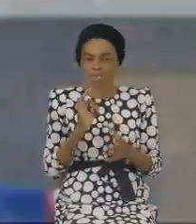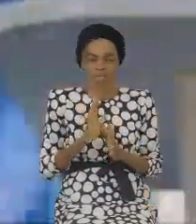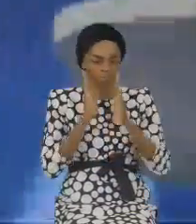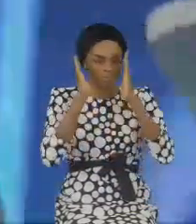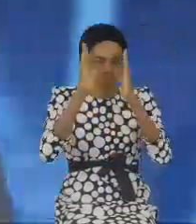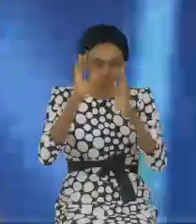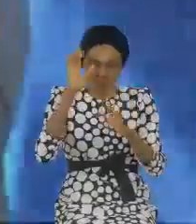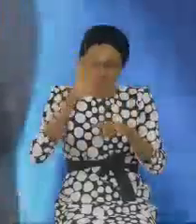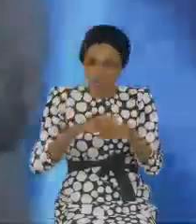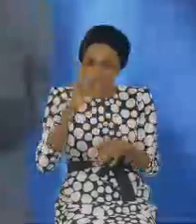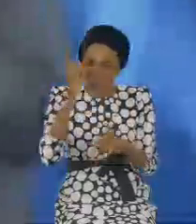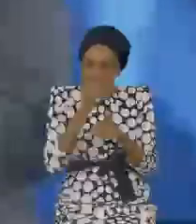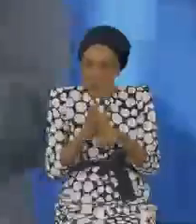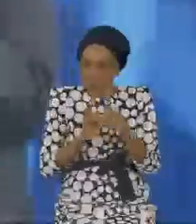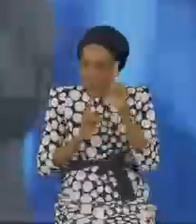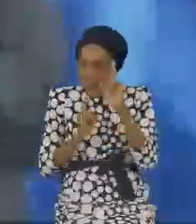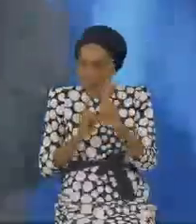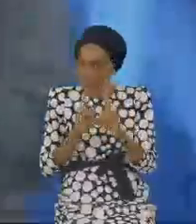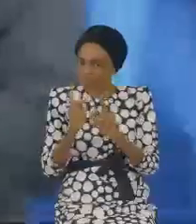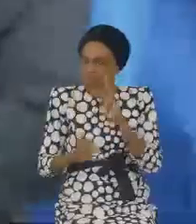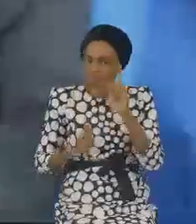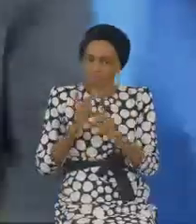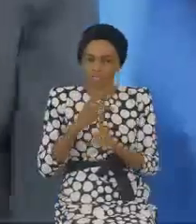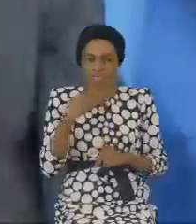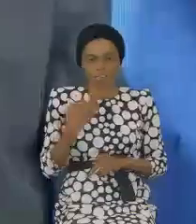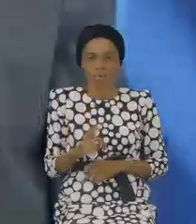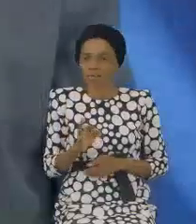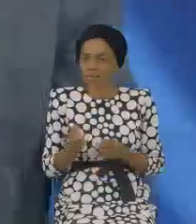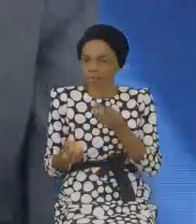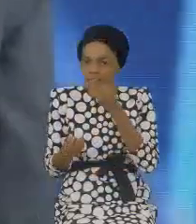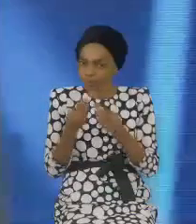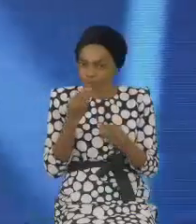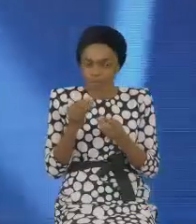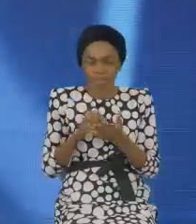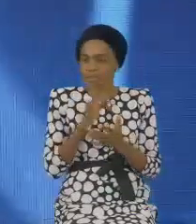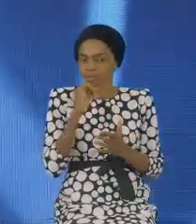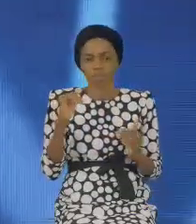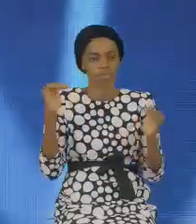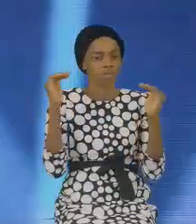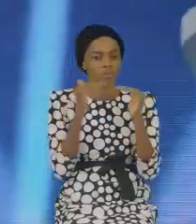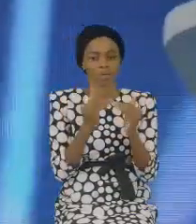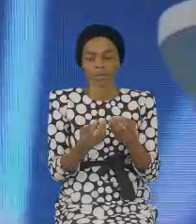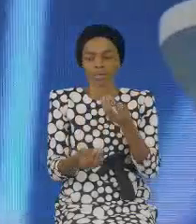just this one kind of meal? That's not a balanced diet. And